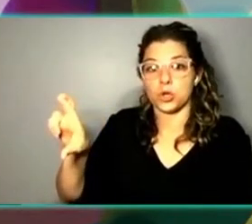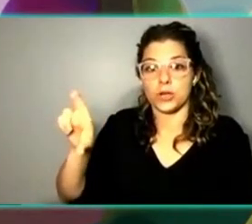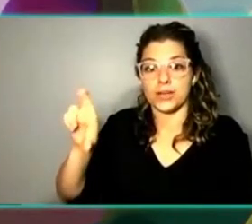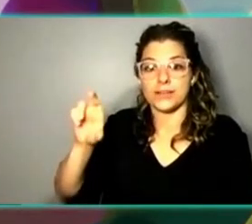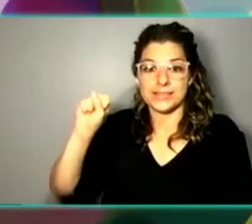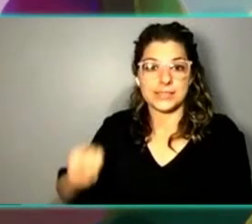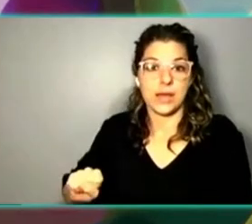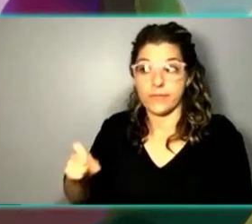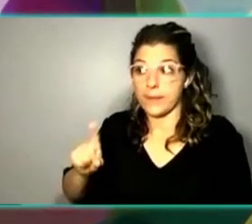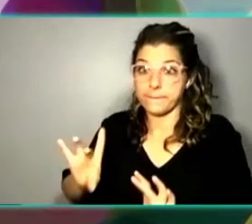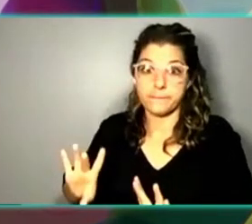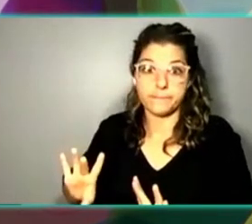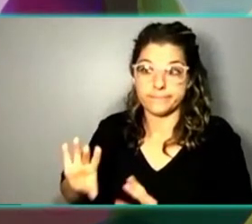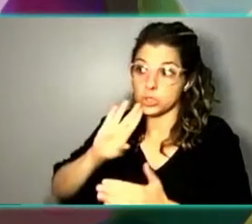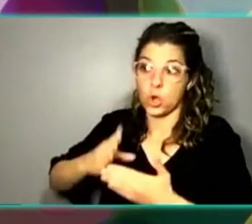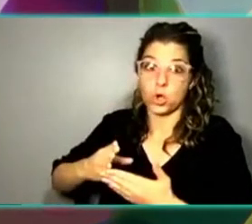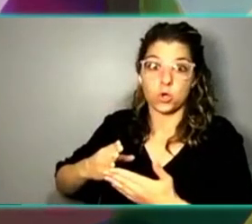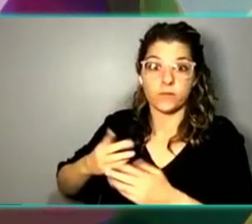picked, you know,